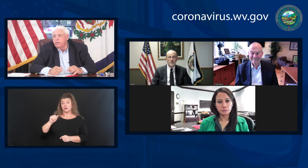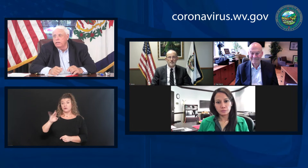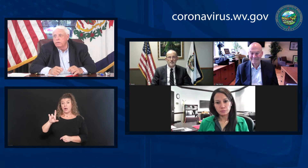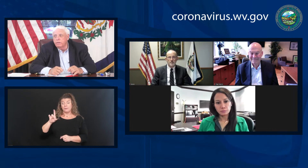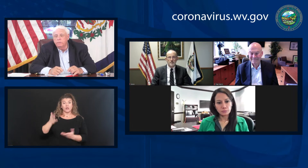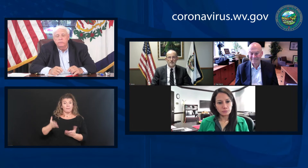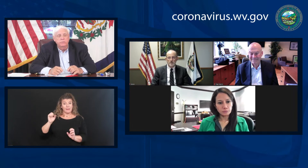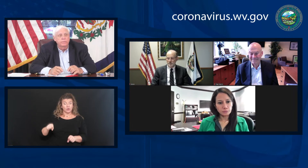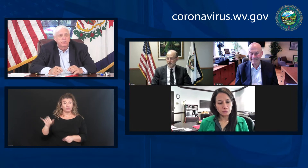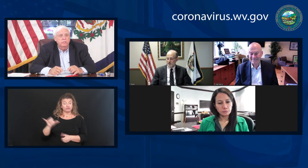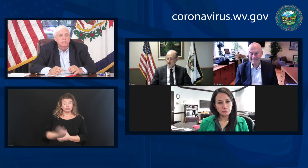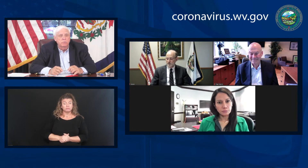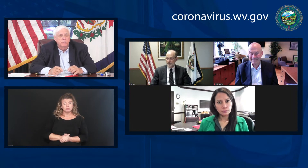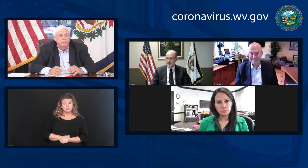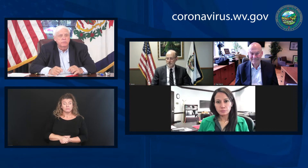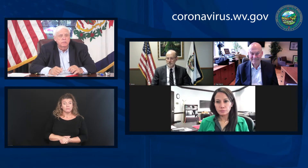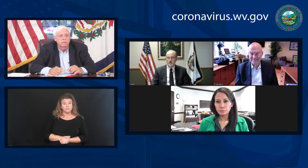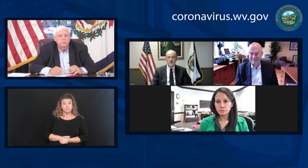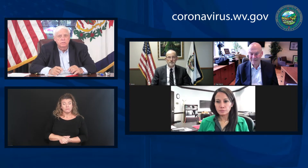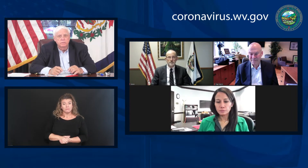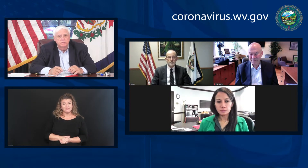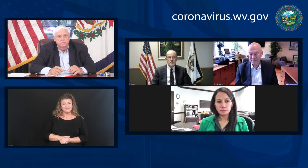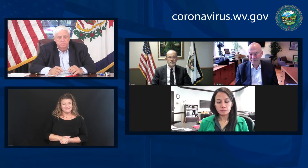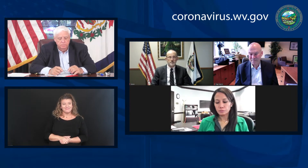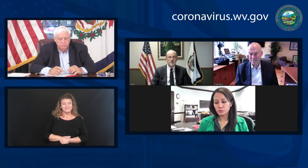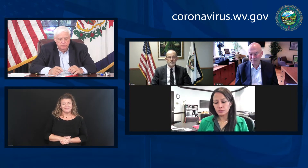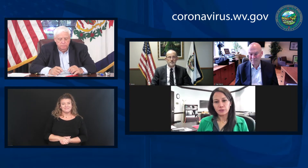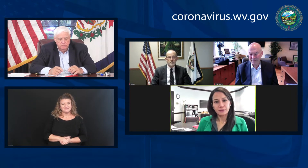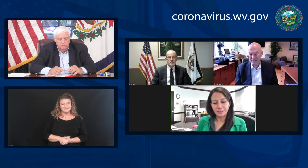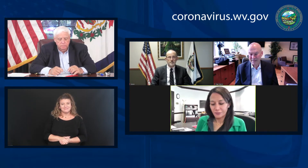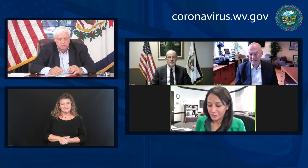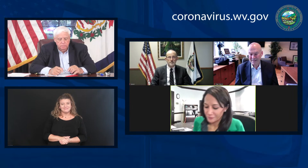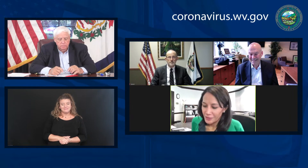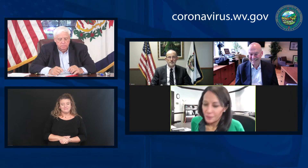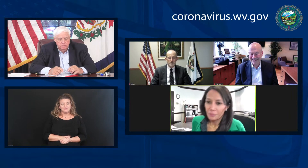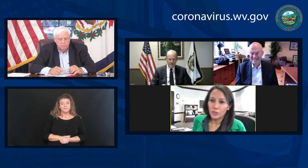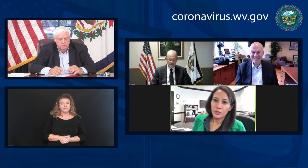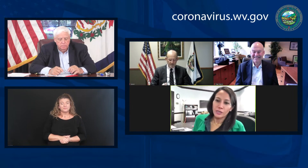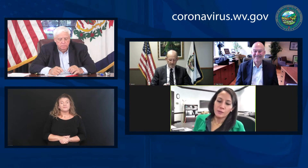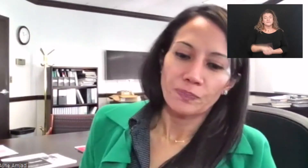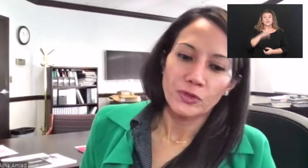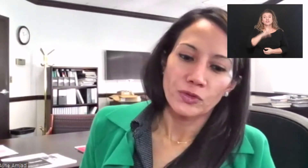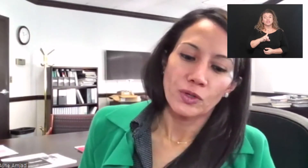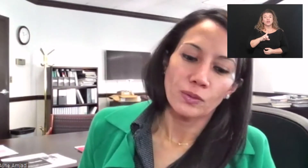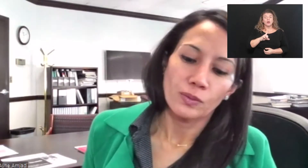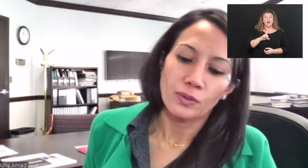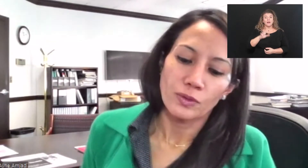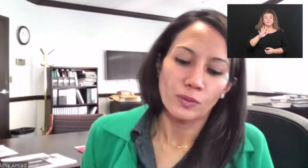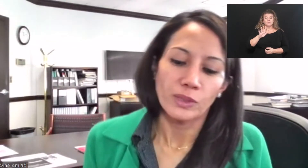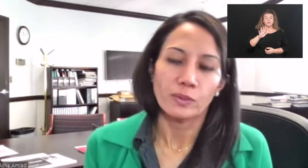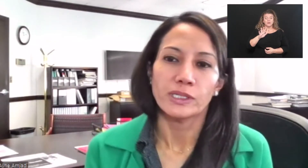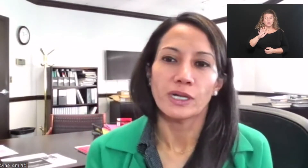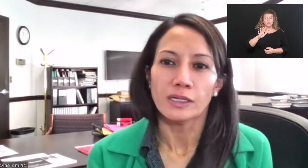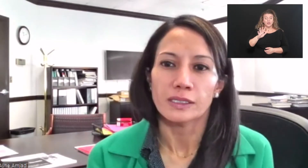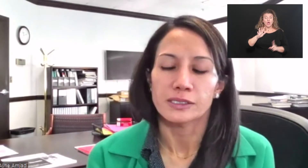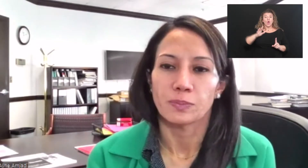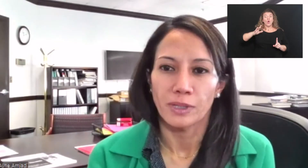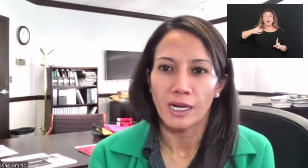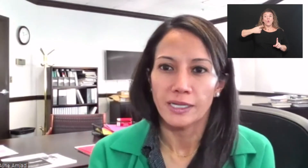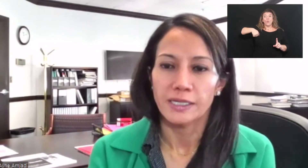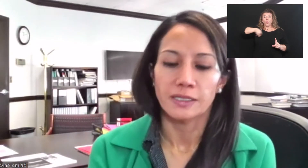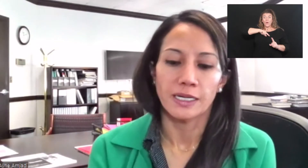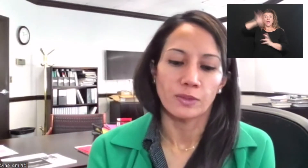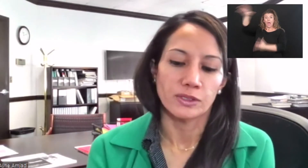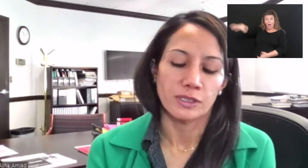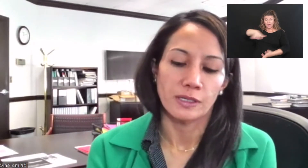you'd like, or you can defer to Clay, whatever. Sure, Governor, I can. Mark, so we got a